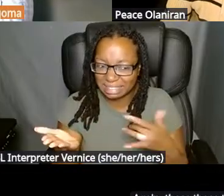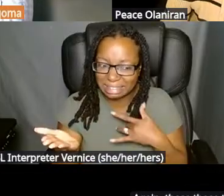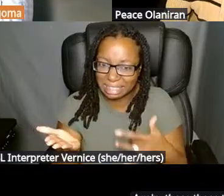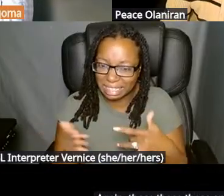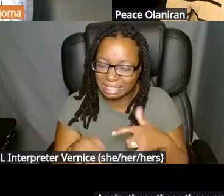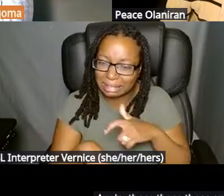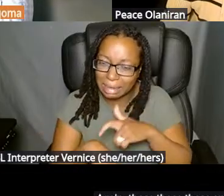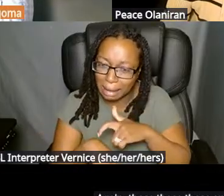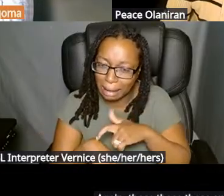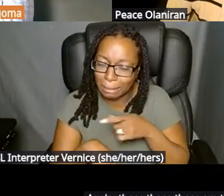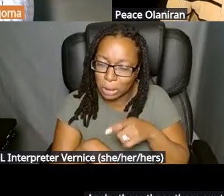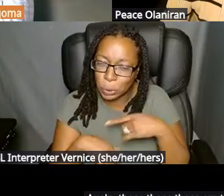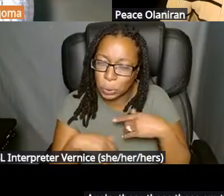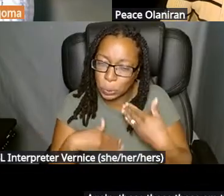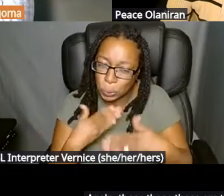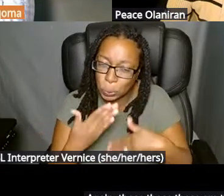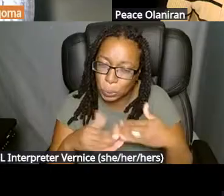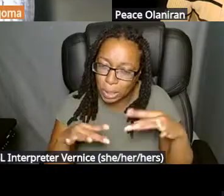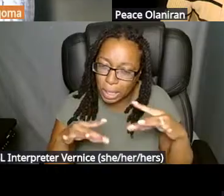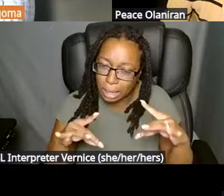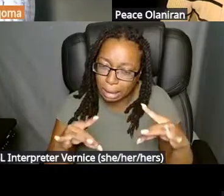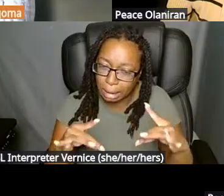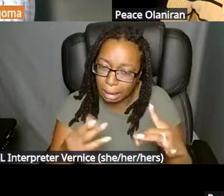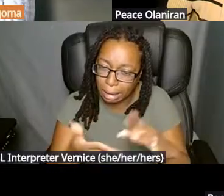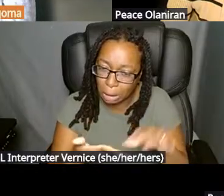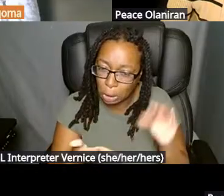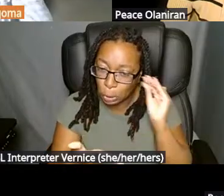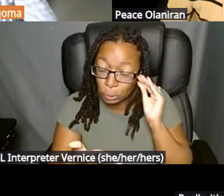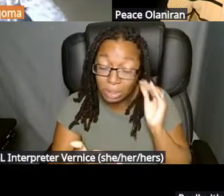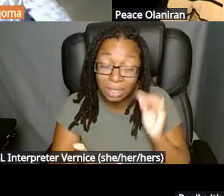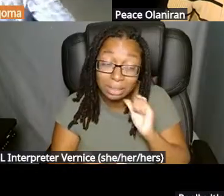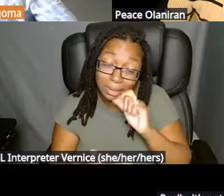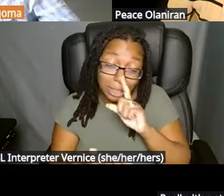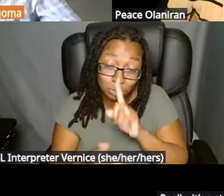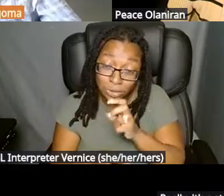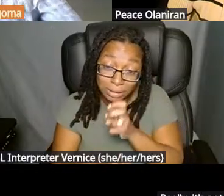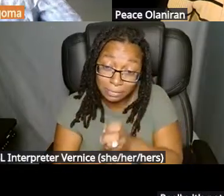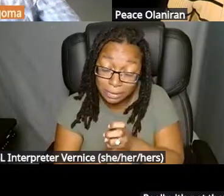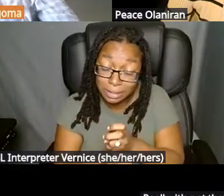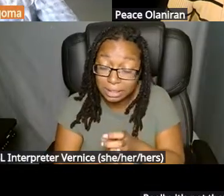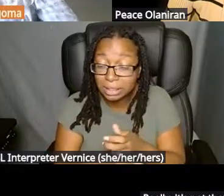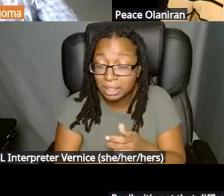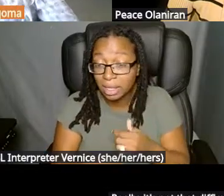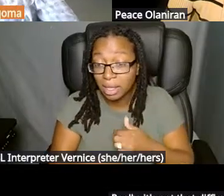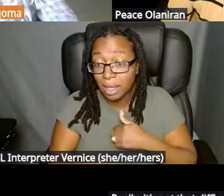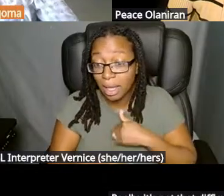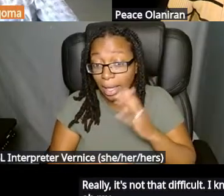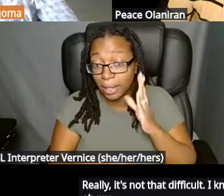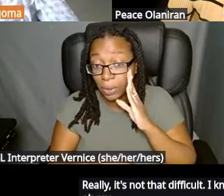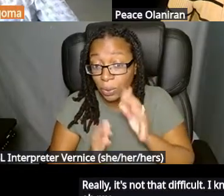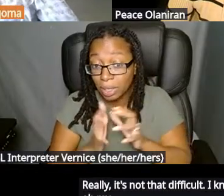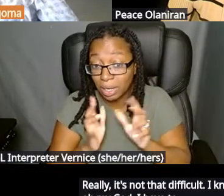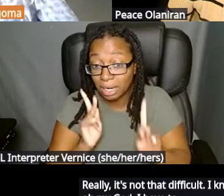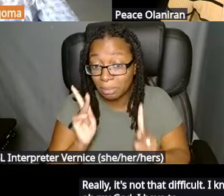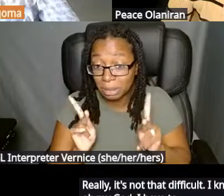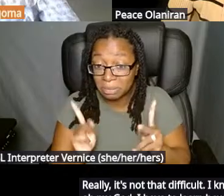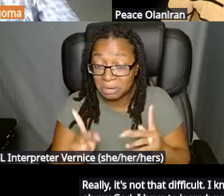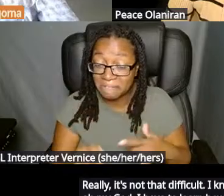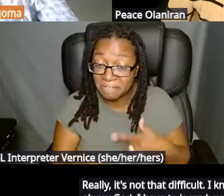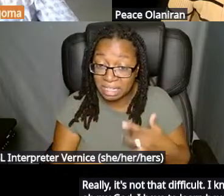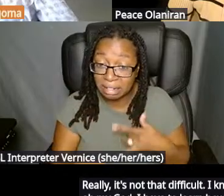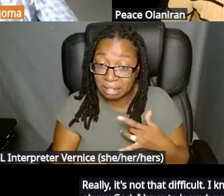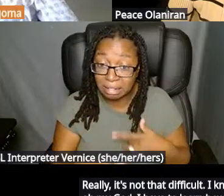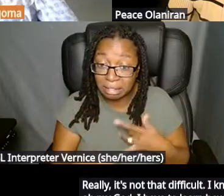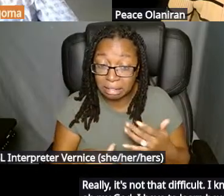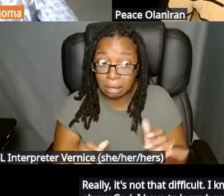time, and really it's not that difficult. I know a lot of people find it, they're like, oh my God, I have to learn how to code. You